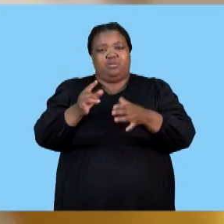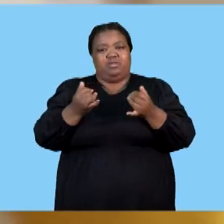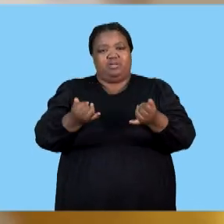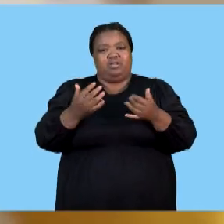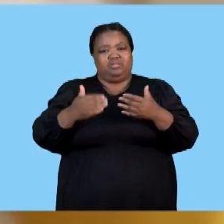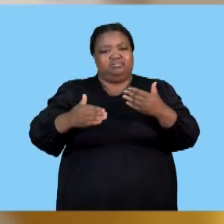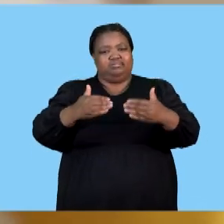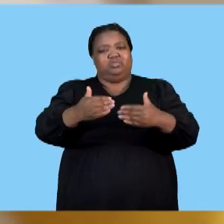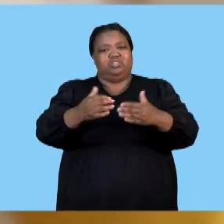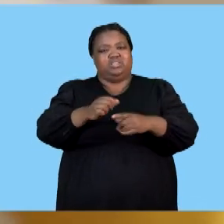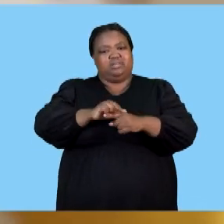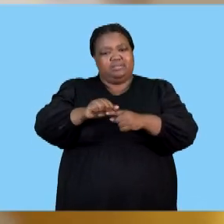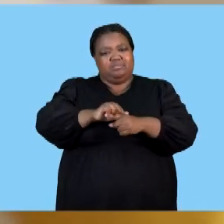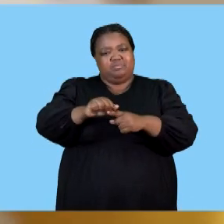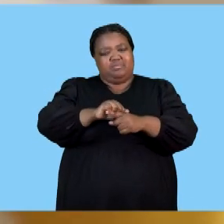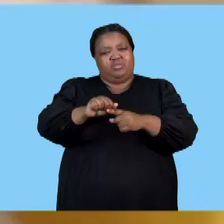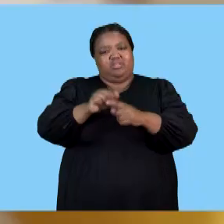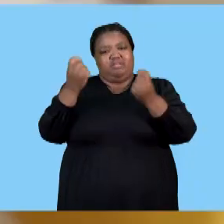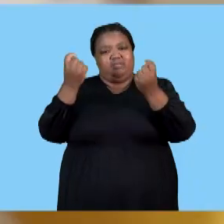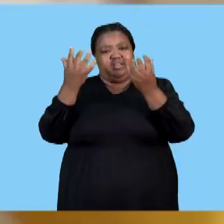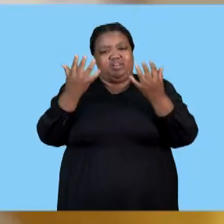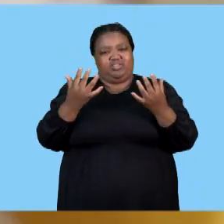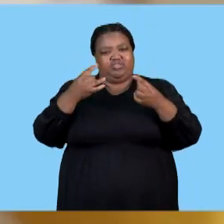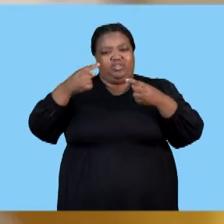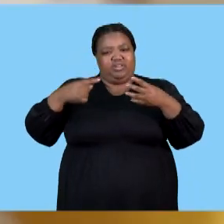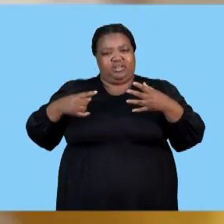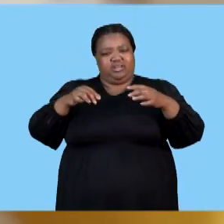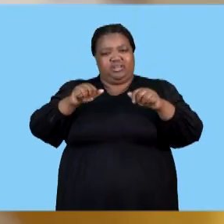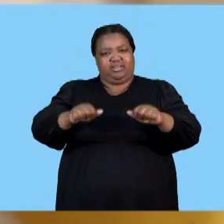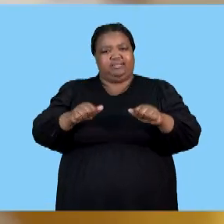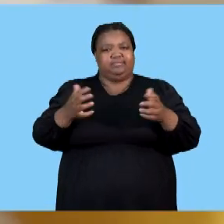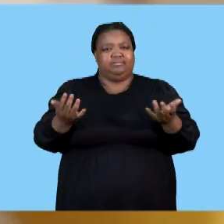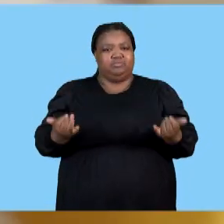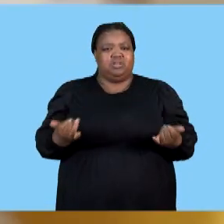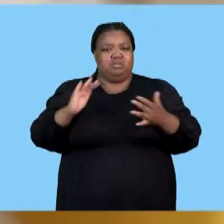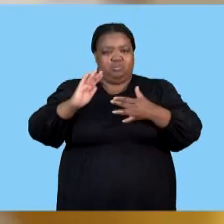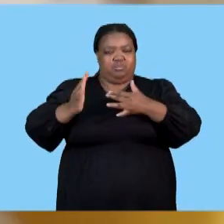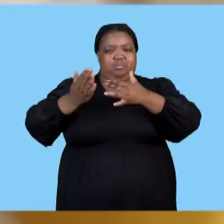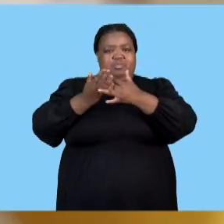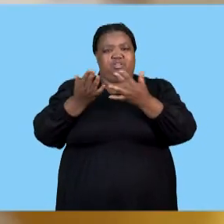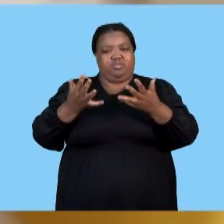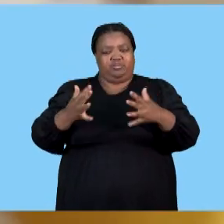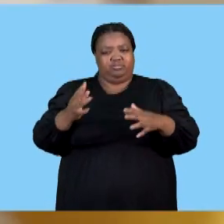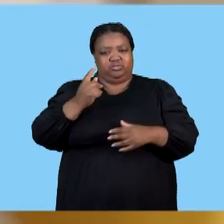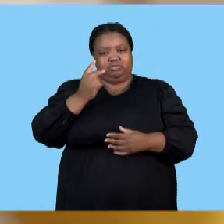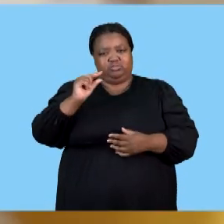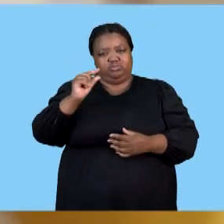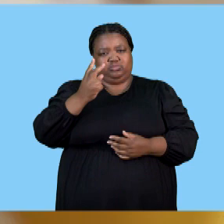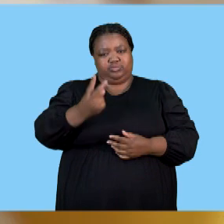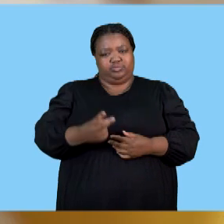that you continuously practice these financial indicators. Dear learners, Let's go for an ad break, and I'll see you shortly.